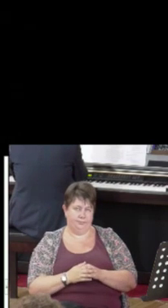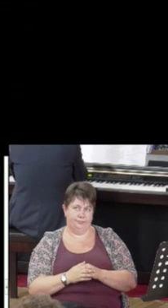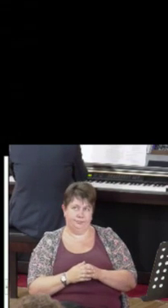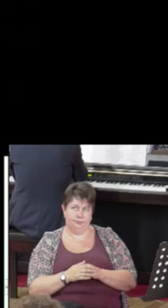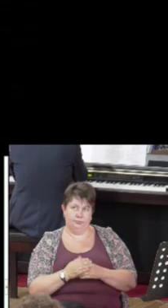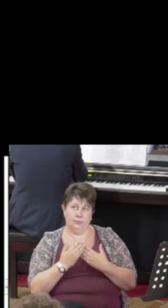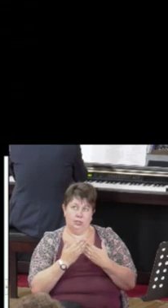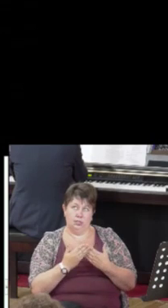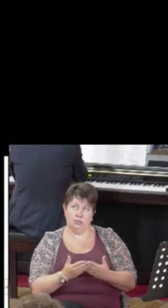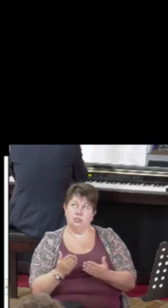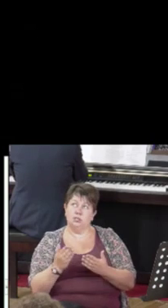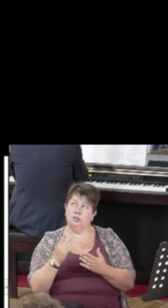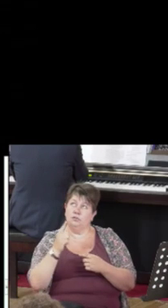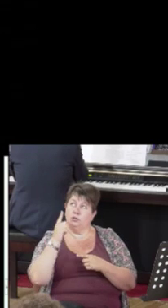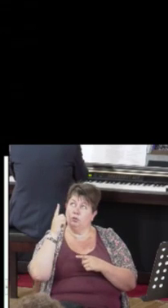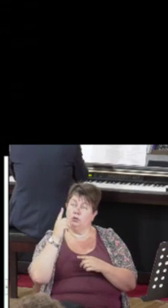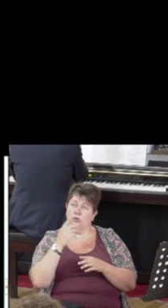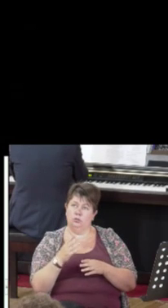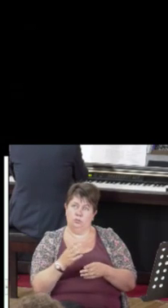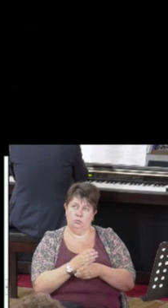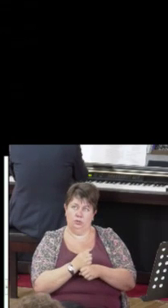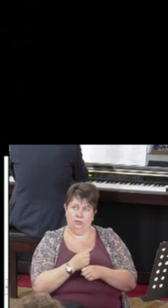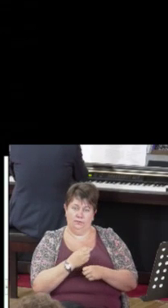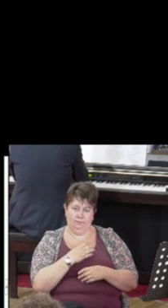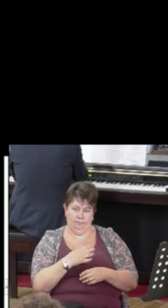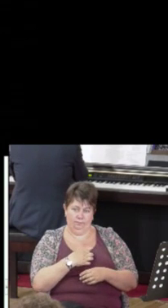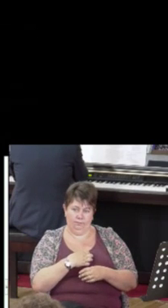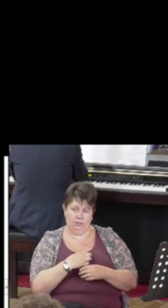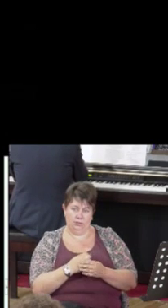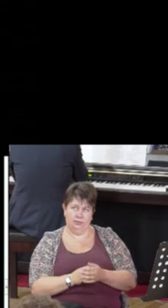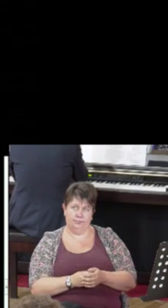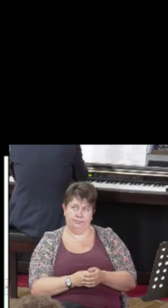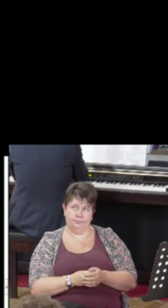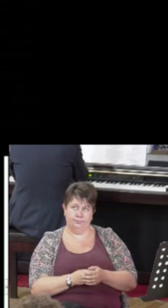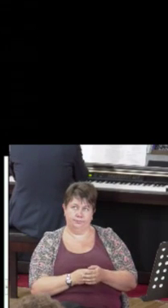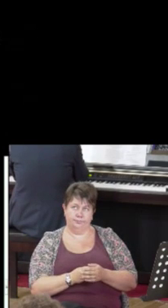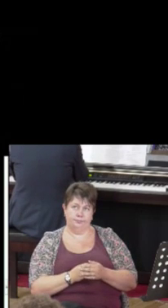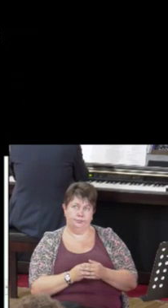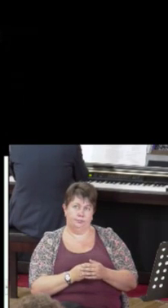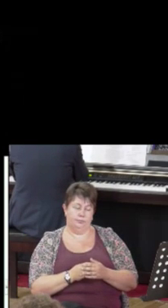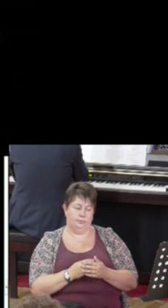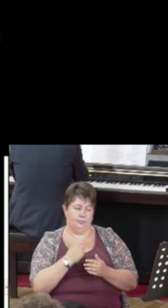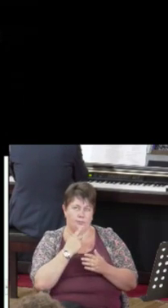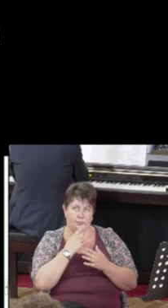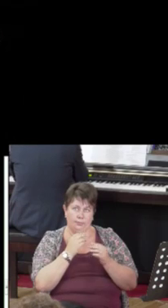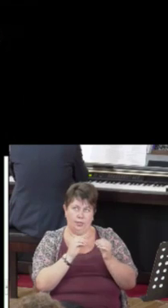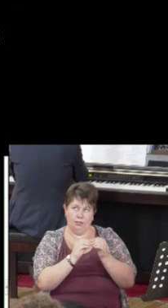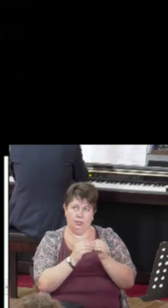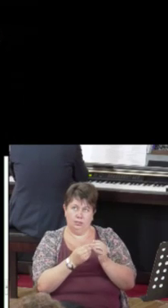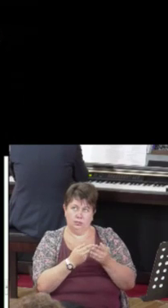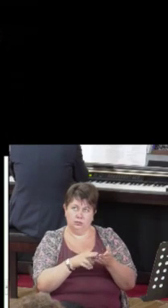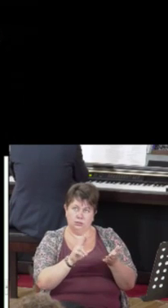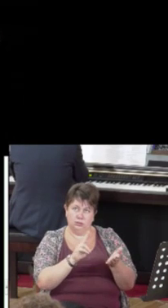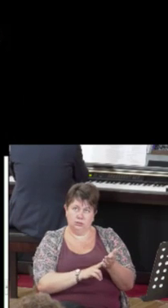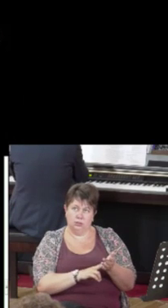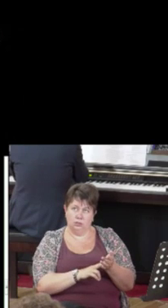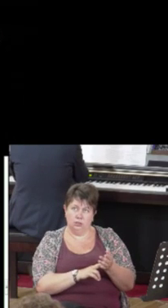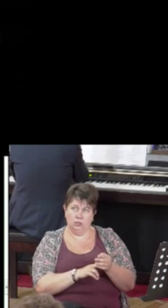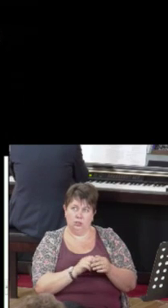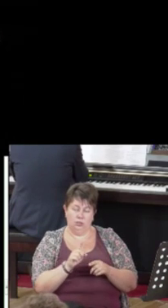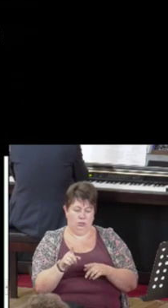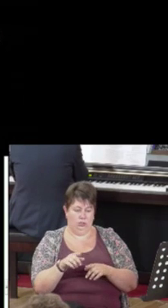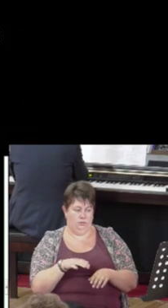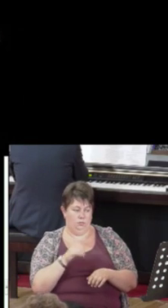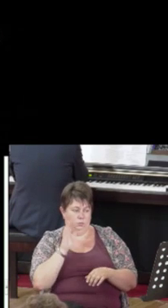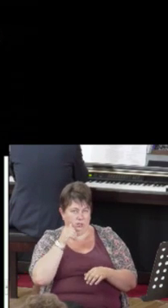with fear and rejoice with trembling. Kiss the Son, lest he be angry and